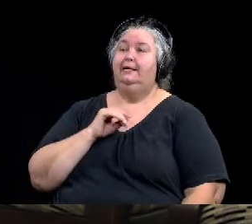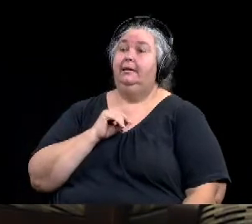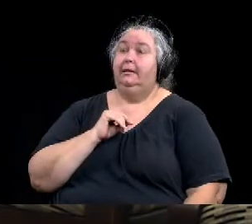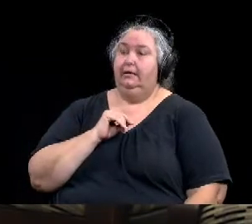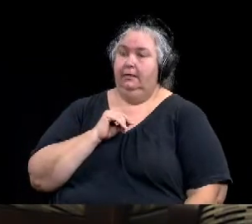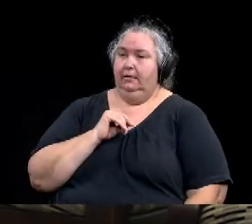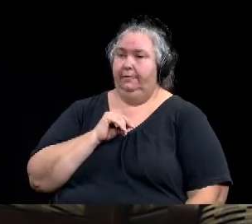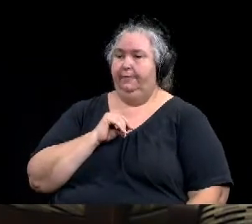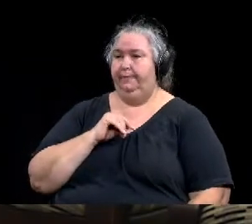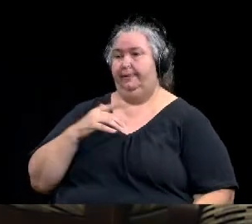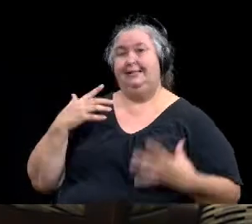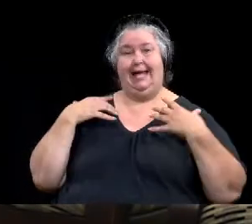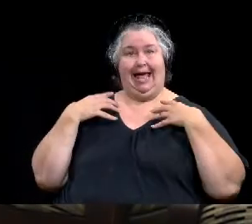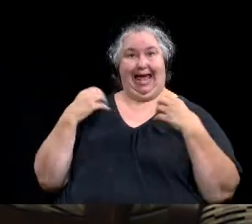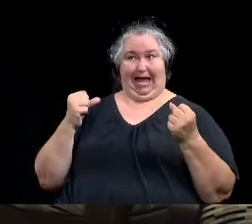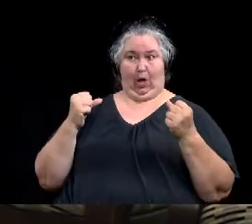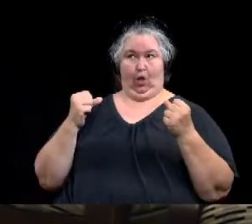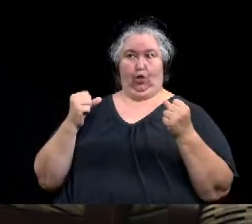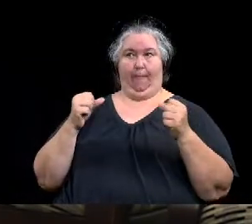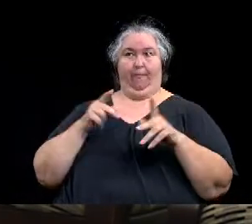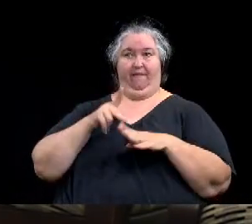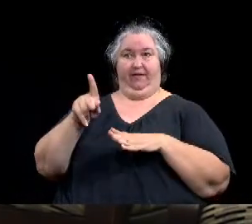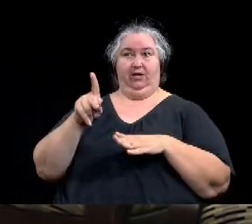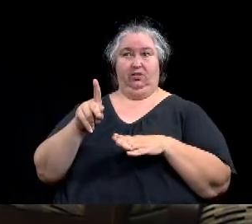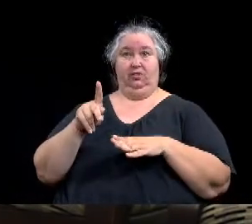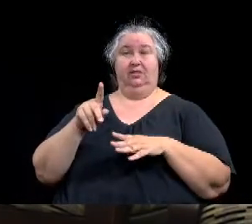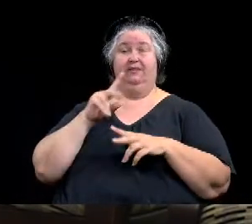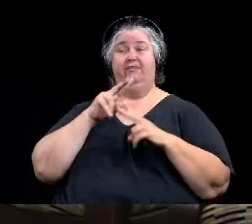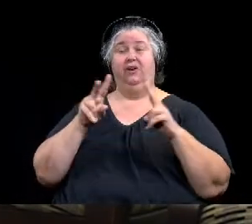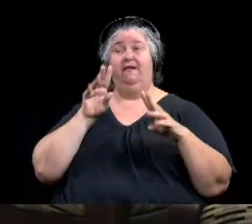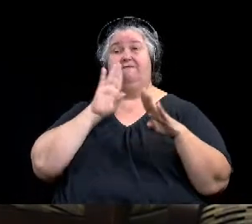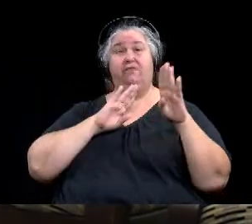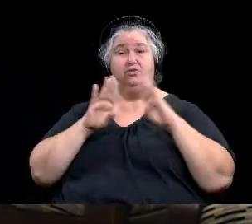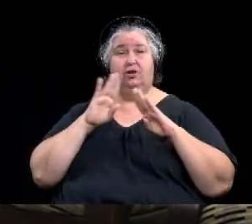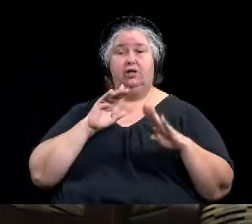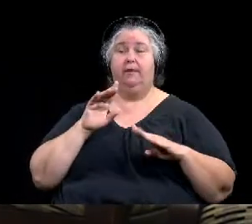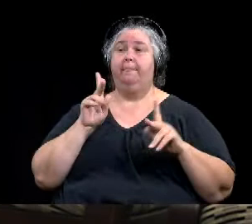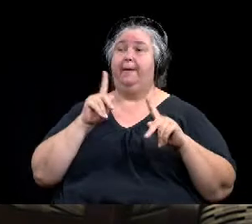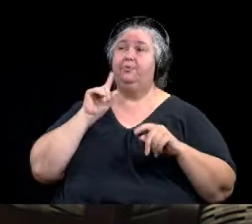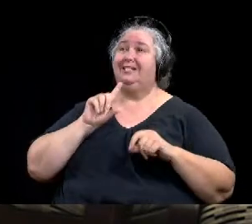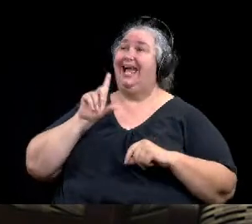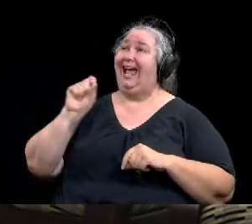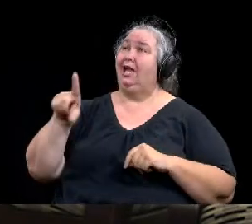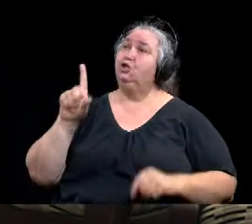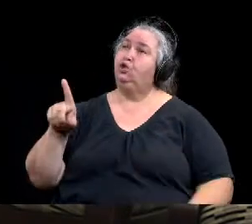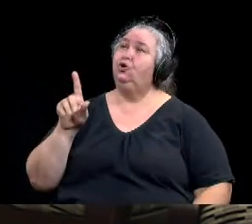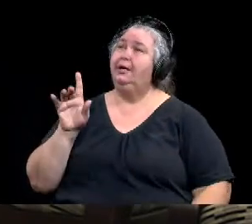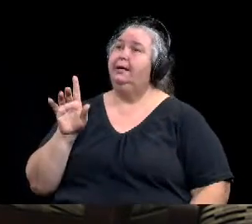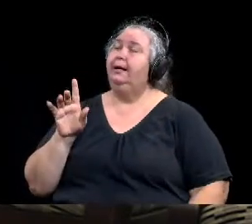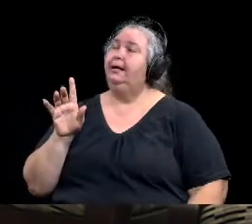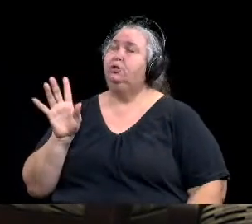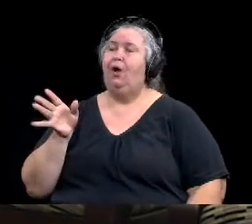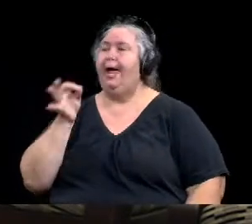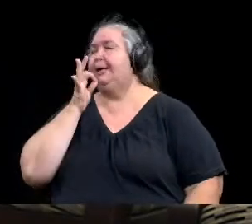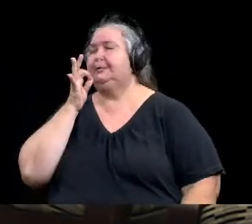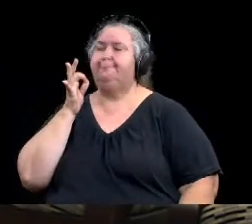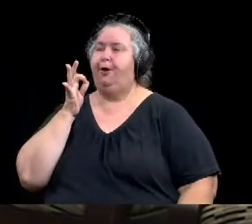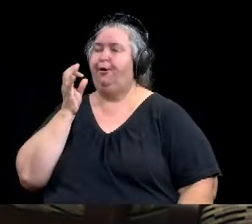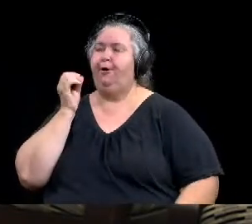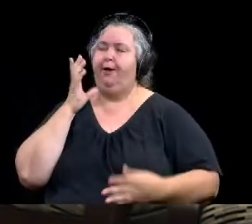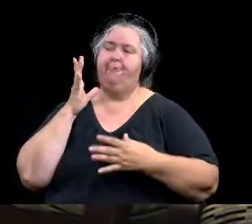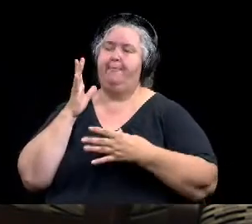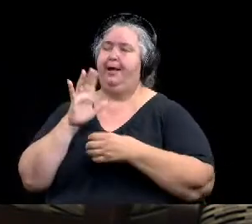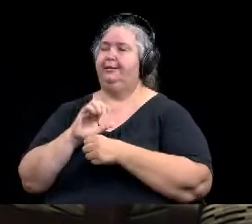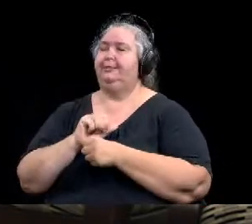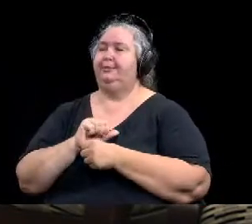a health professional for people to ask you for your expert opinion on COVID-19 only to have them ignore it, from the president down to the